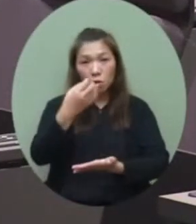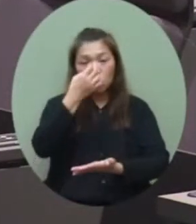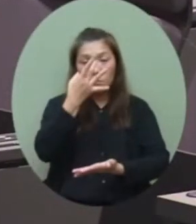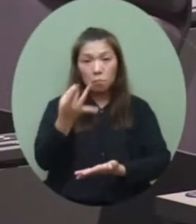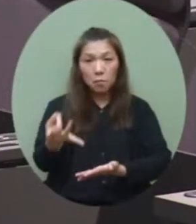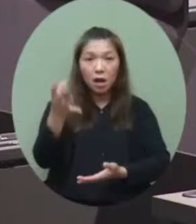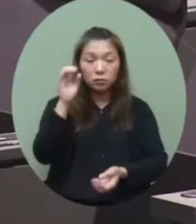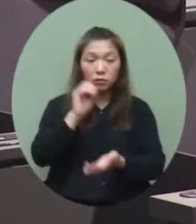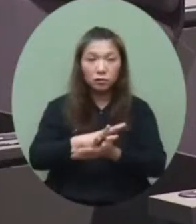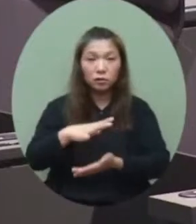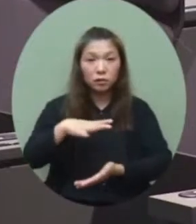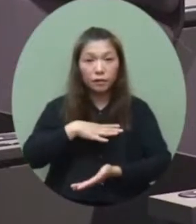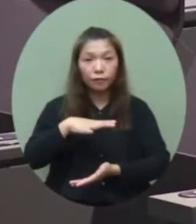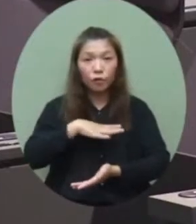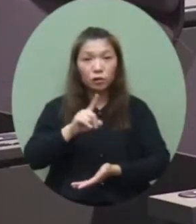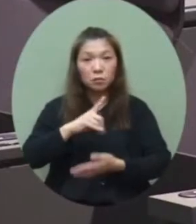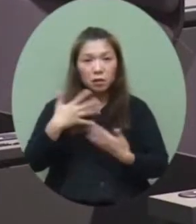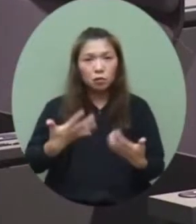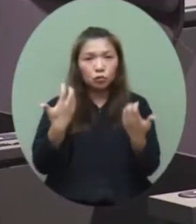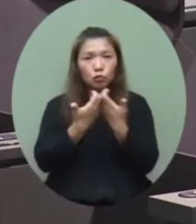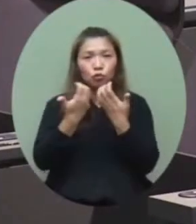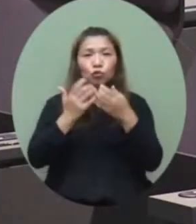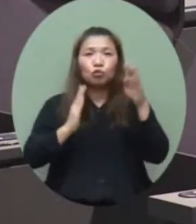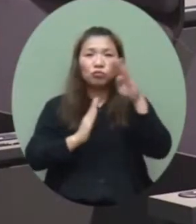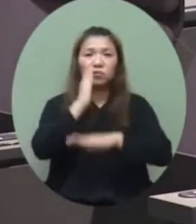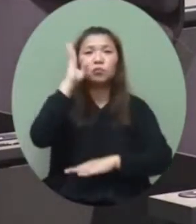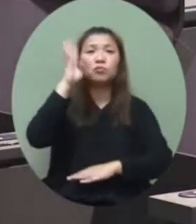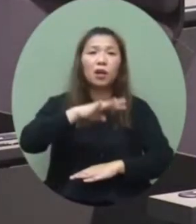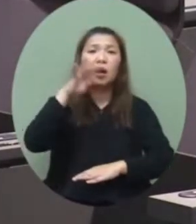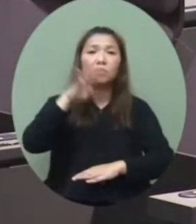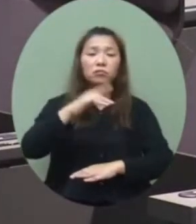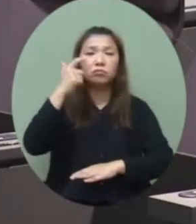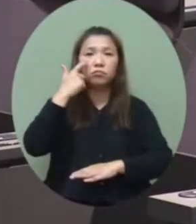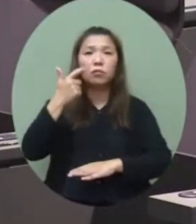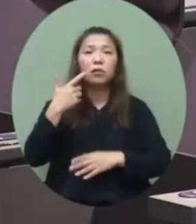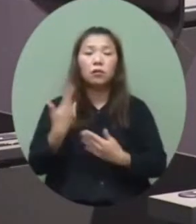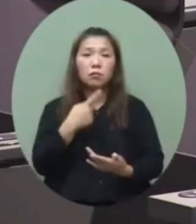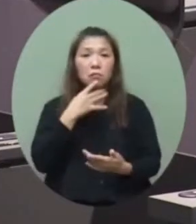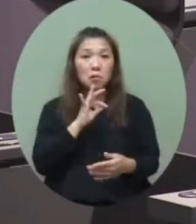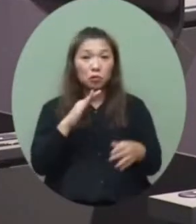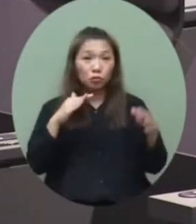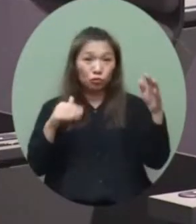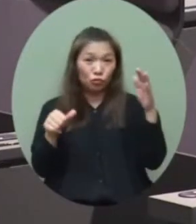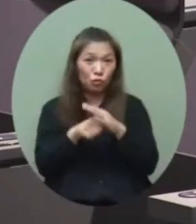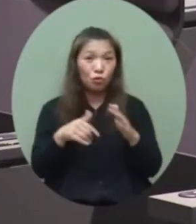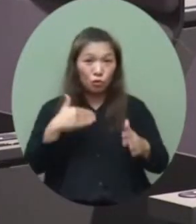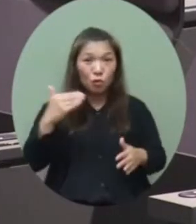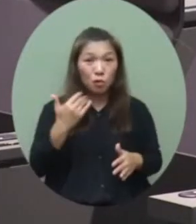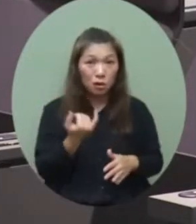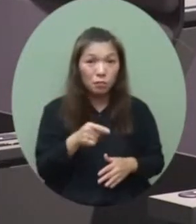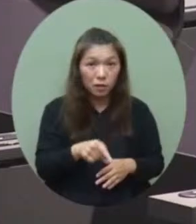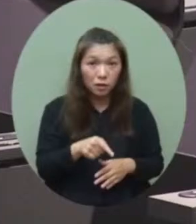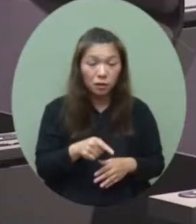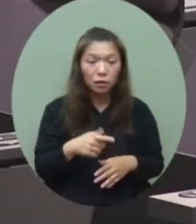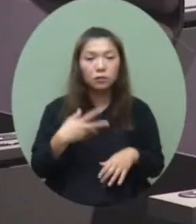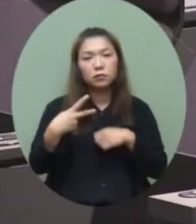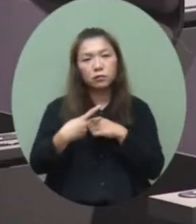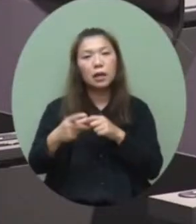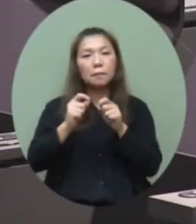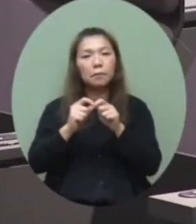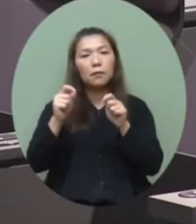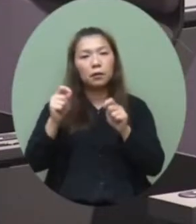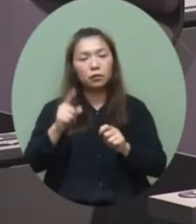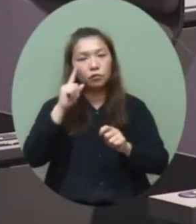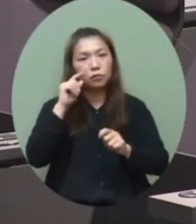4,000 now? And are we near at the peak now? And second question, care home staffs are already